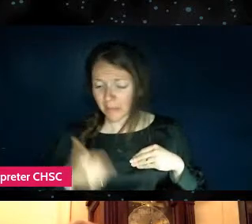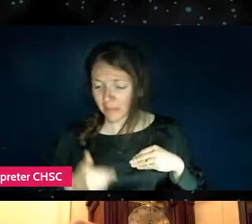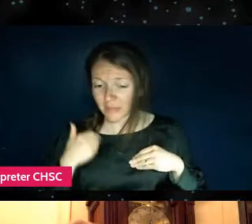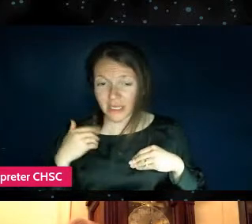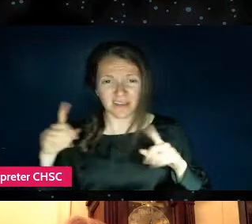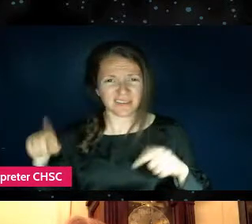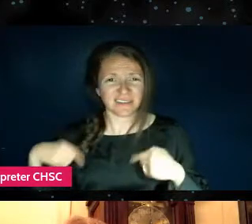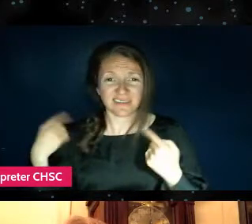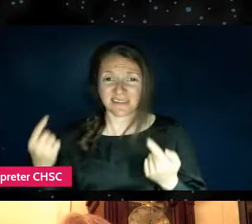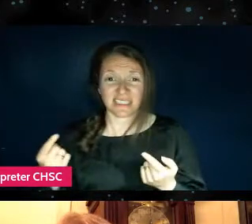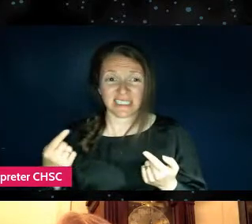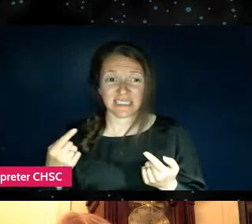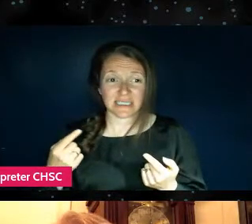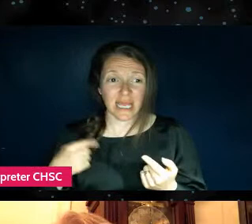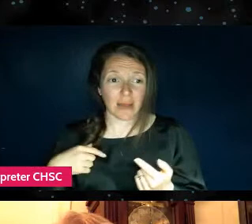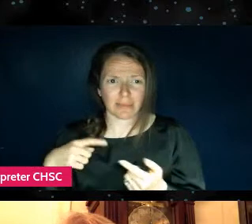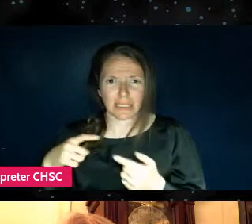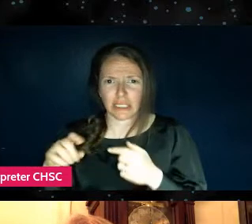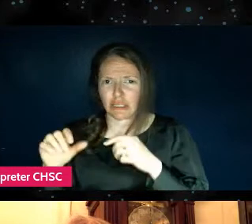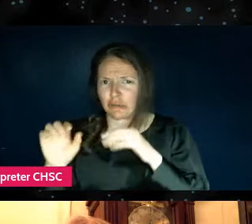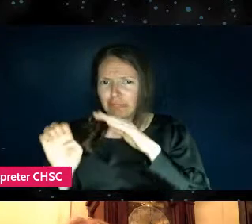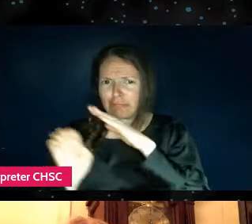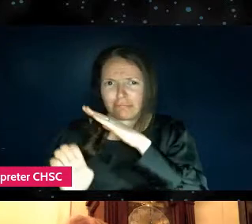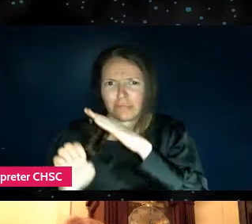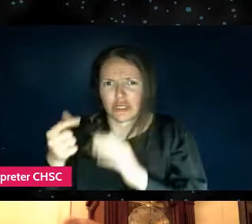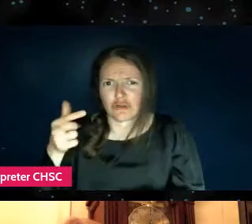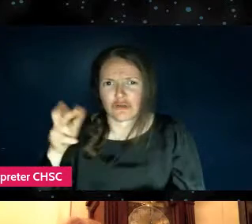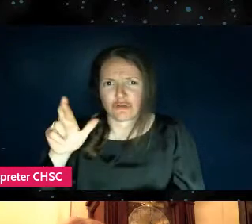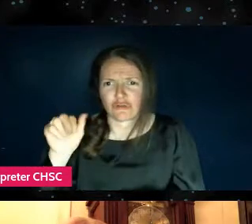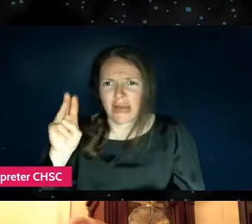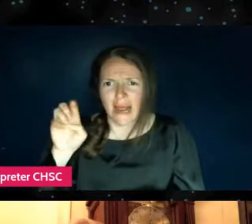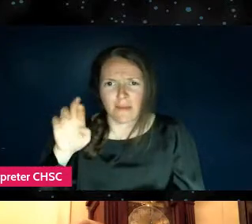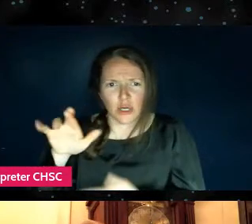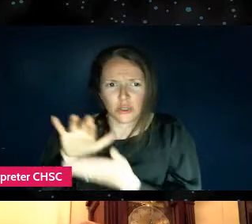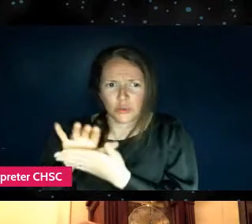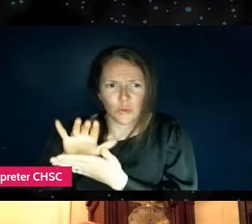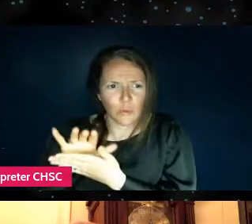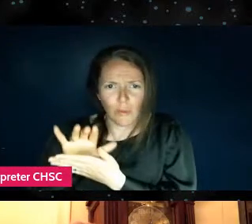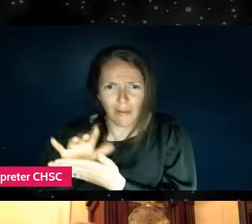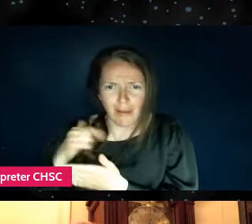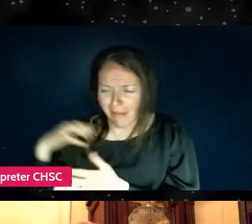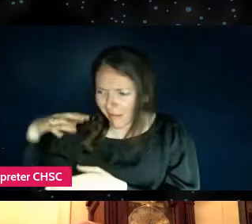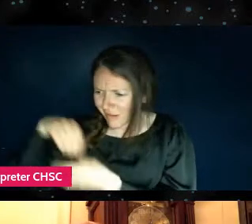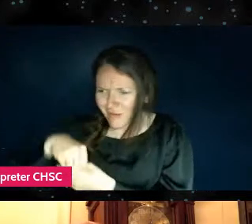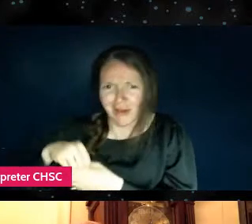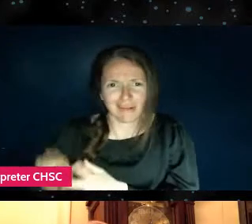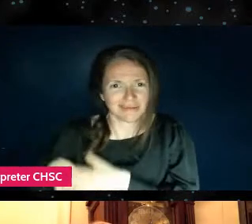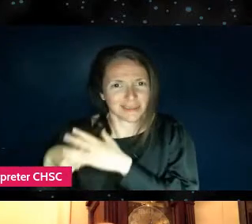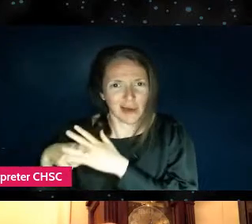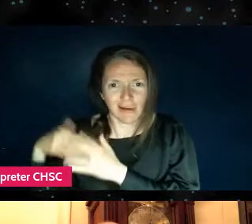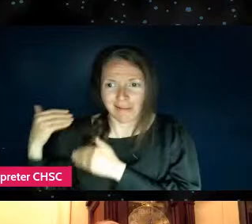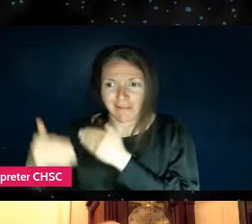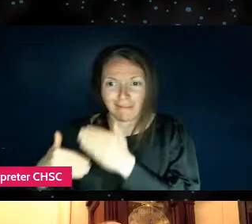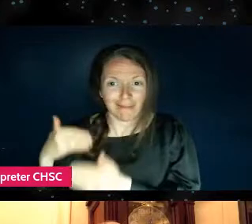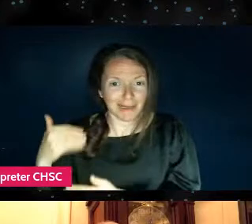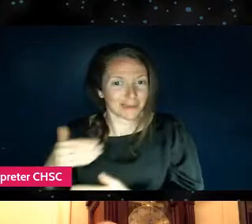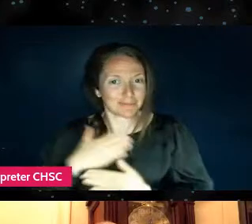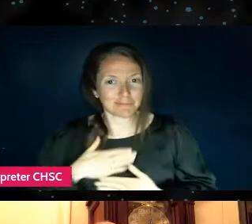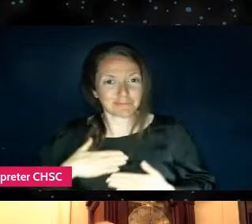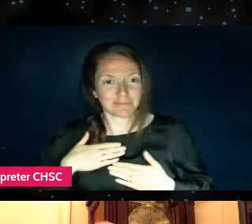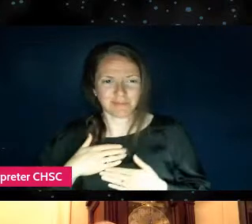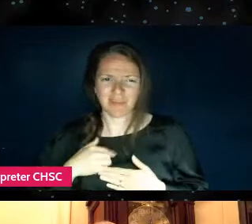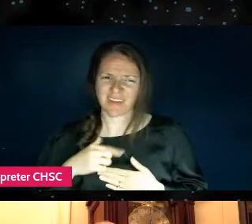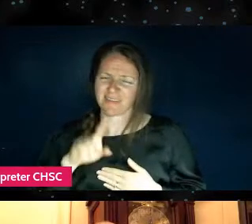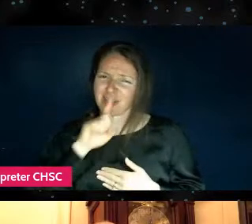was in grammar school. I mean, there was nothing to do with me to be doing this. And I've been very